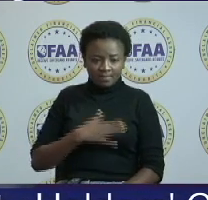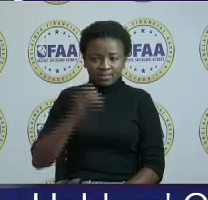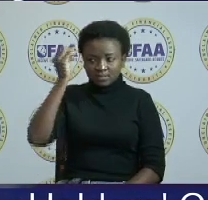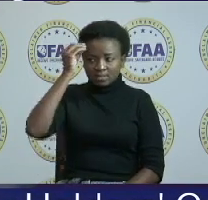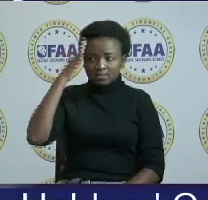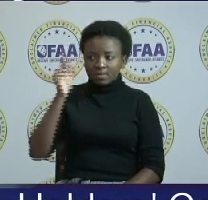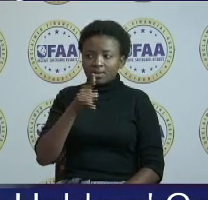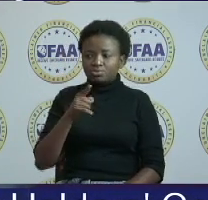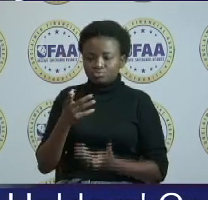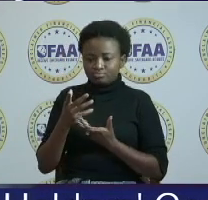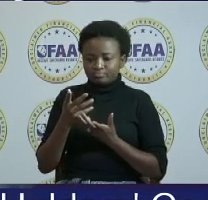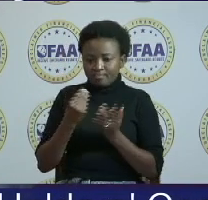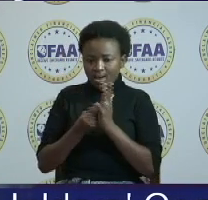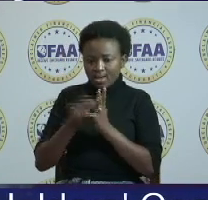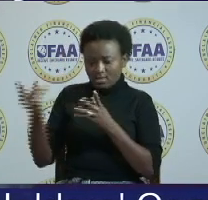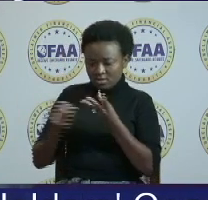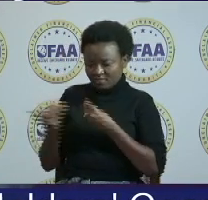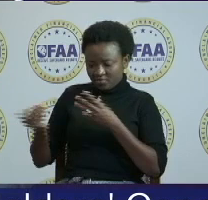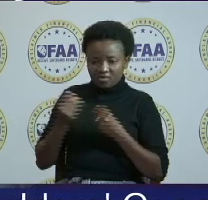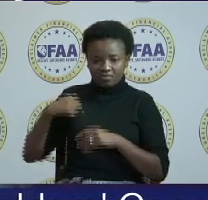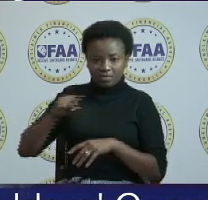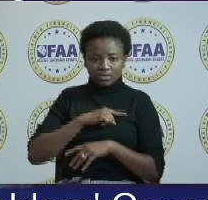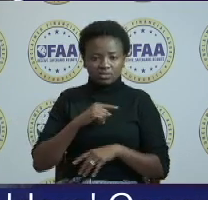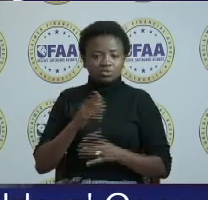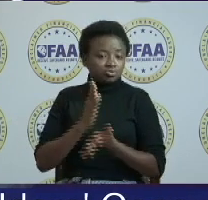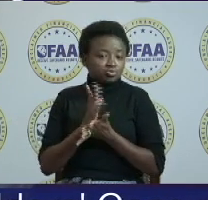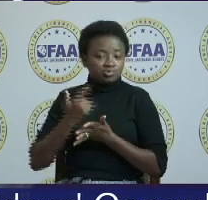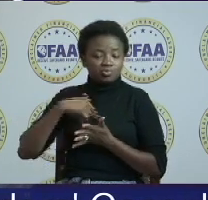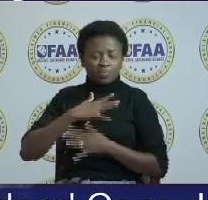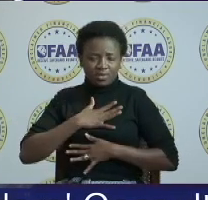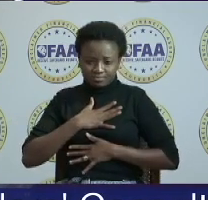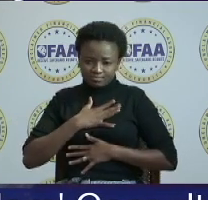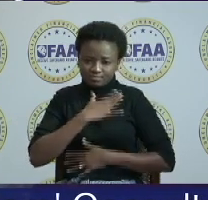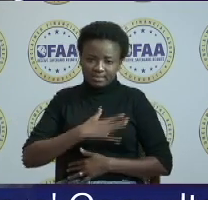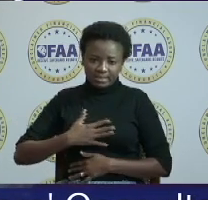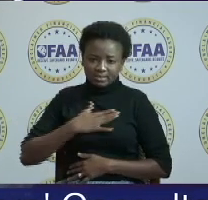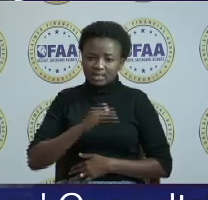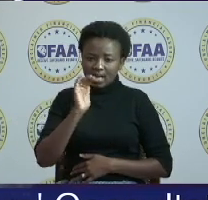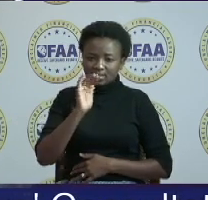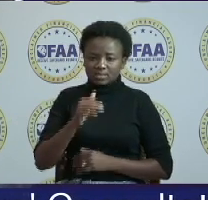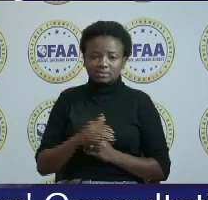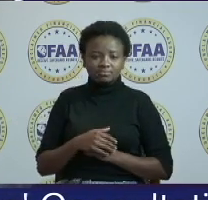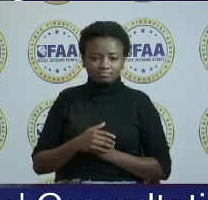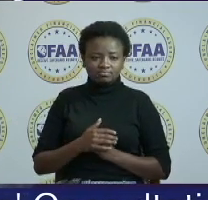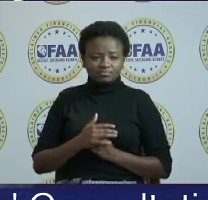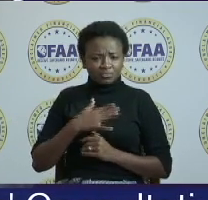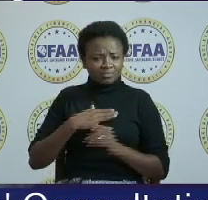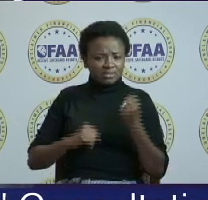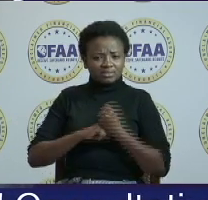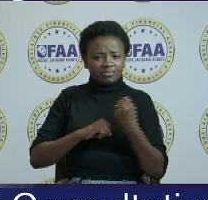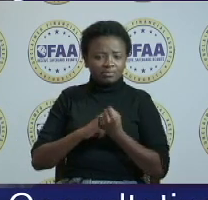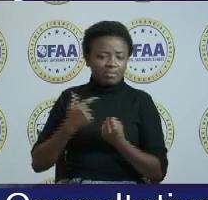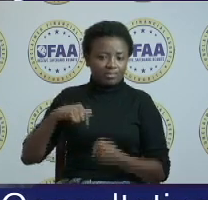who remit these monies to us. So we are actually humbly calling upon you that please be our agents where you've done all